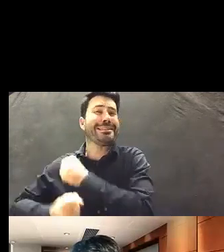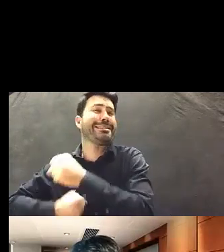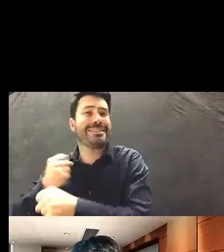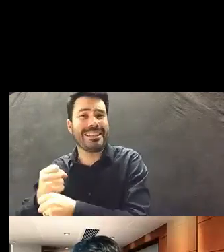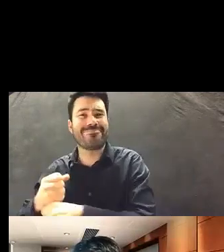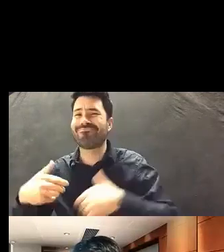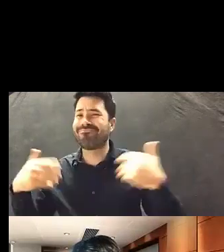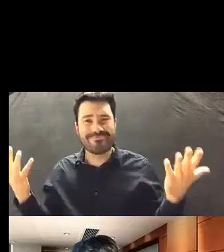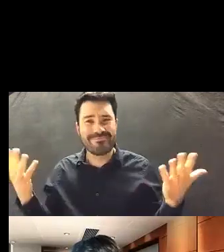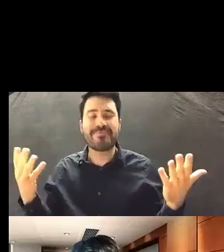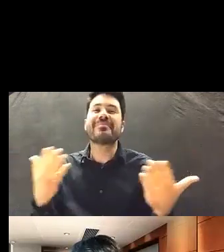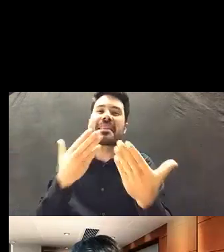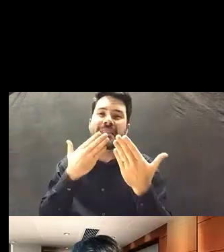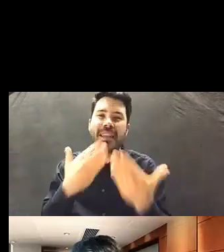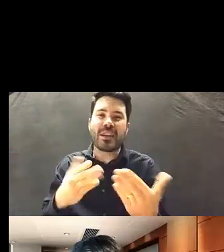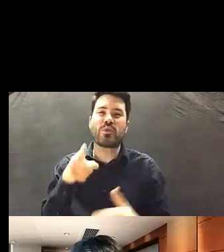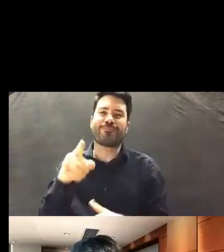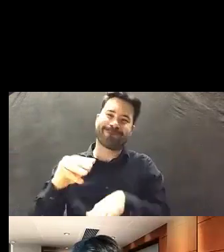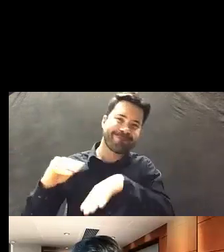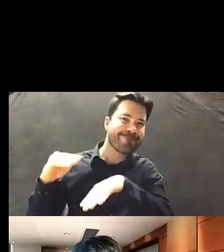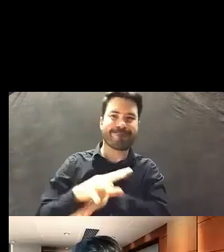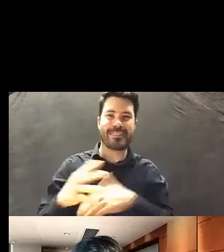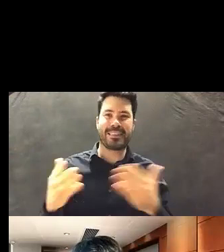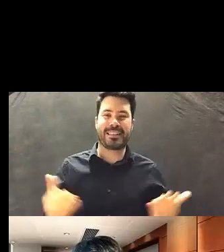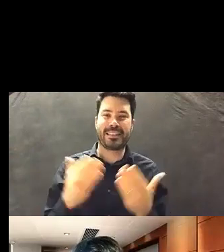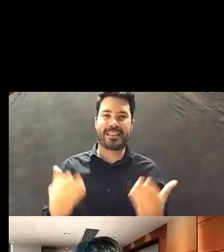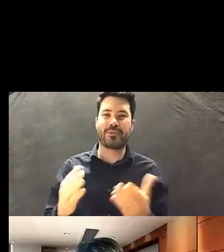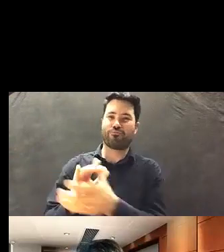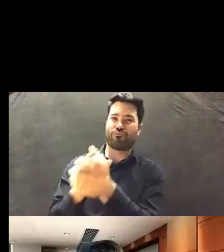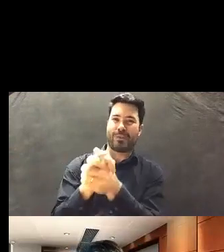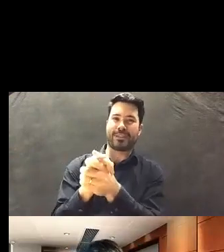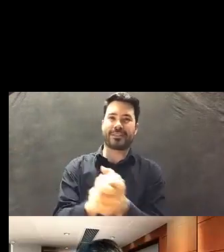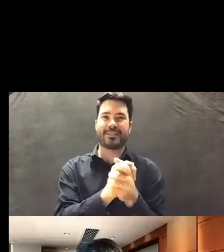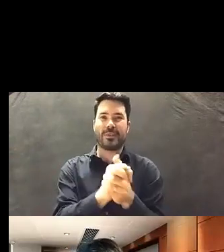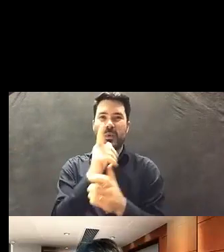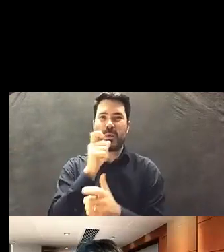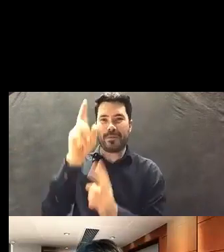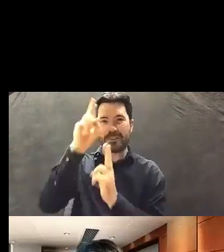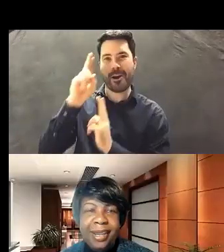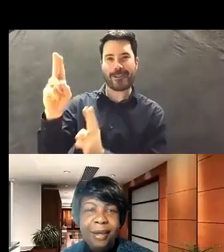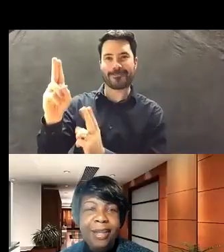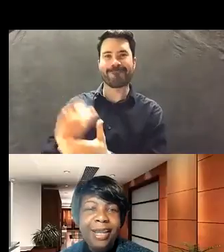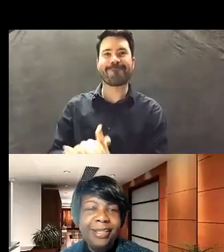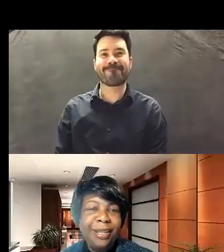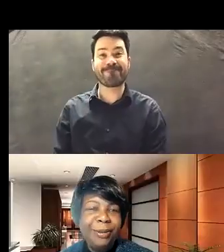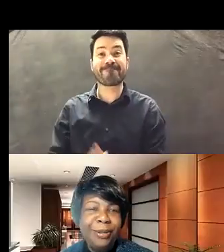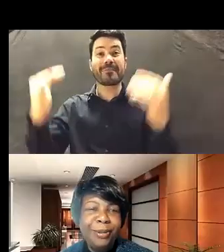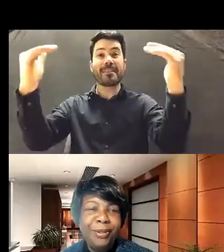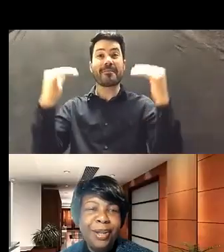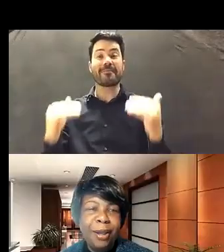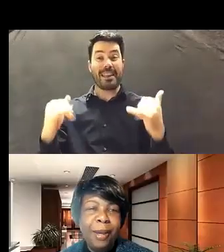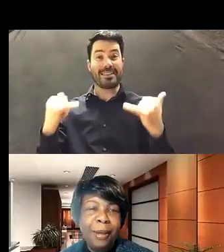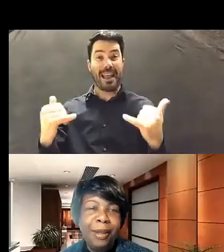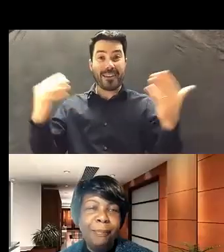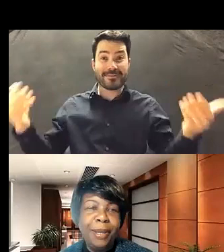Michigan Medicine. And congratulations to our honorees. Next slide. Now I'd like to introduce